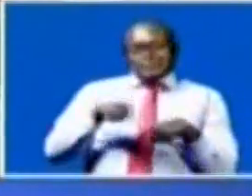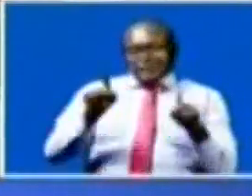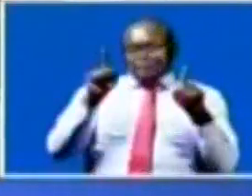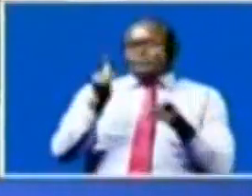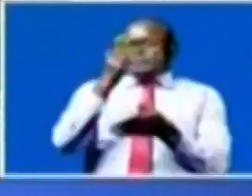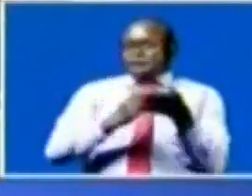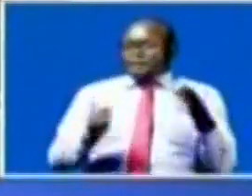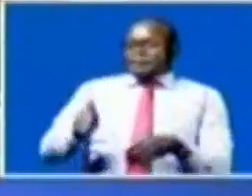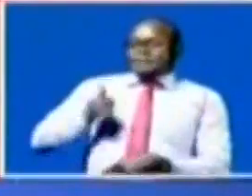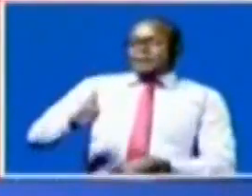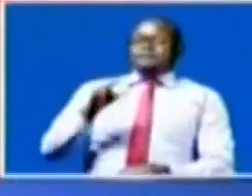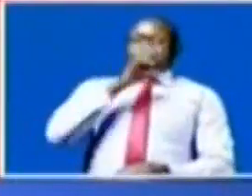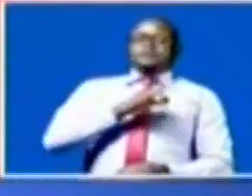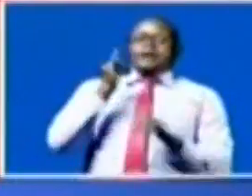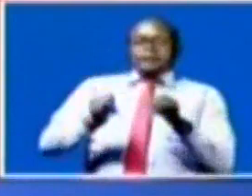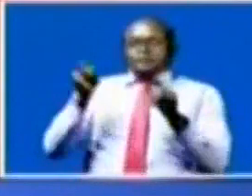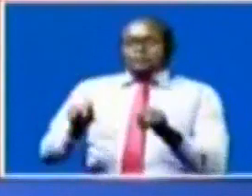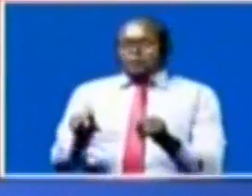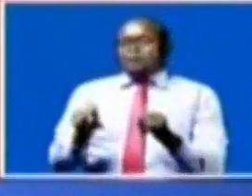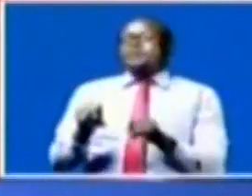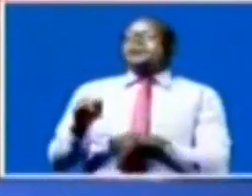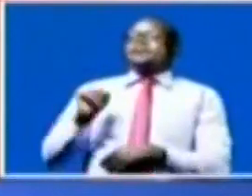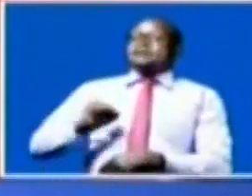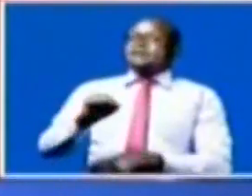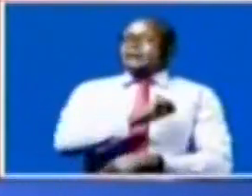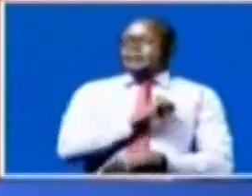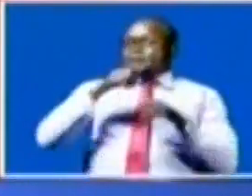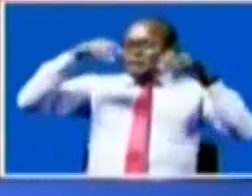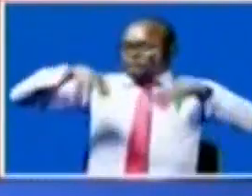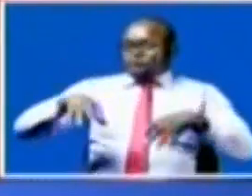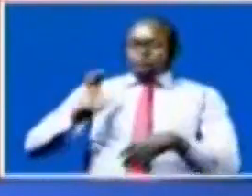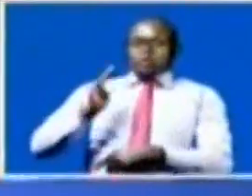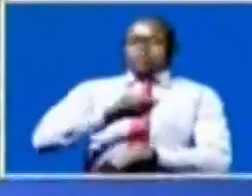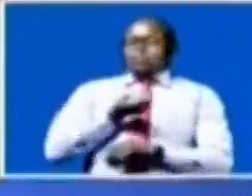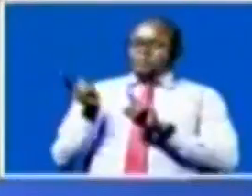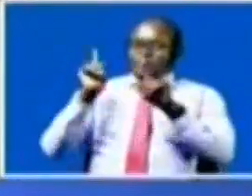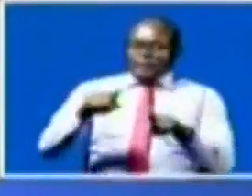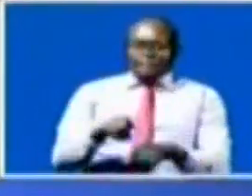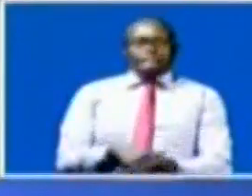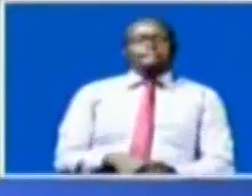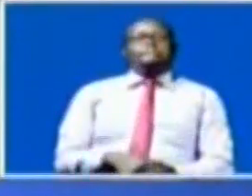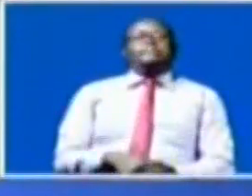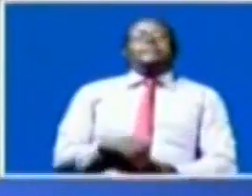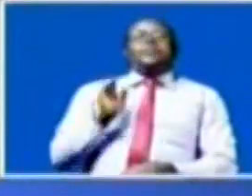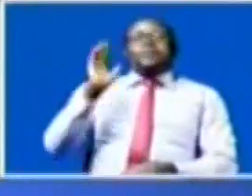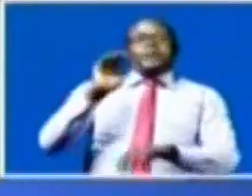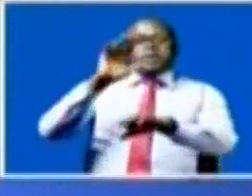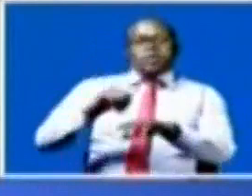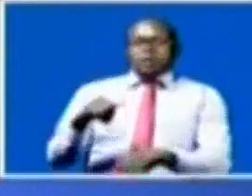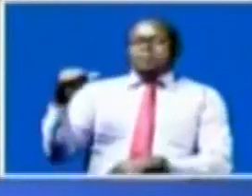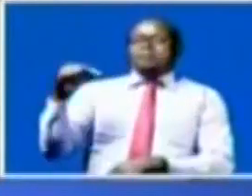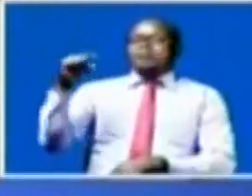by selfish individuals, and Senate's devolution committee is stepping in. They'll possibly be inviting him to